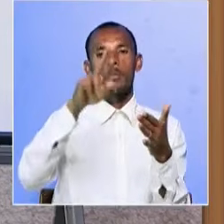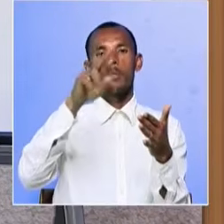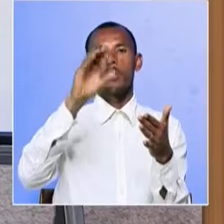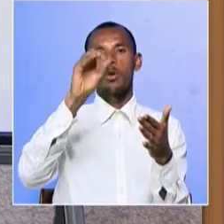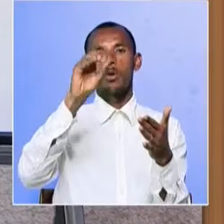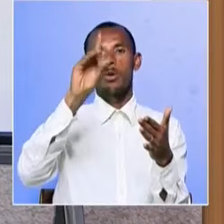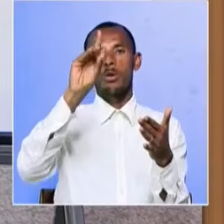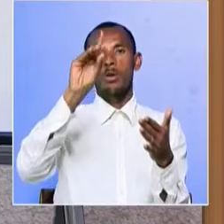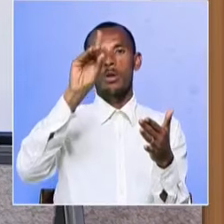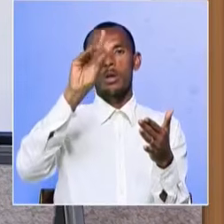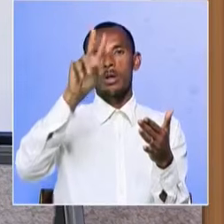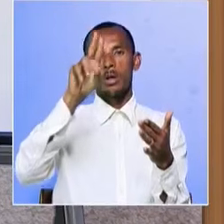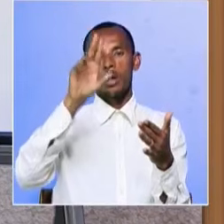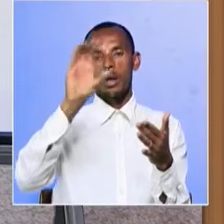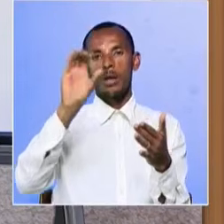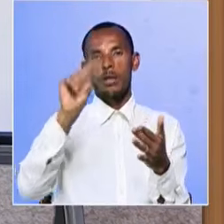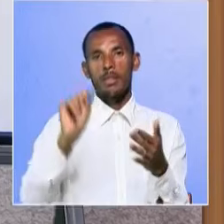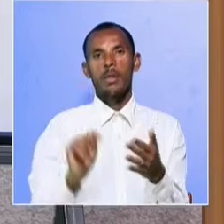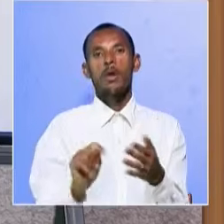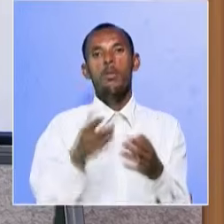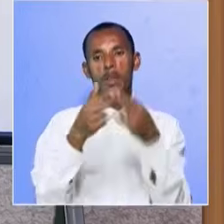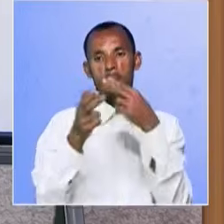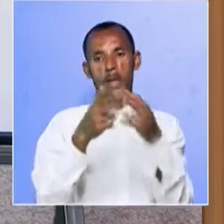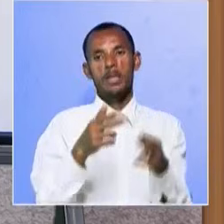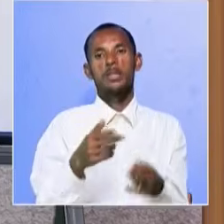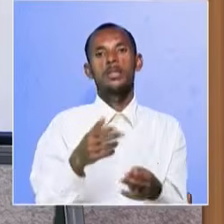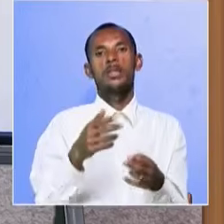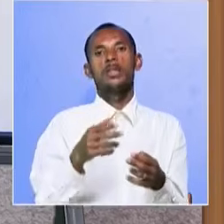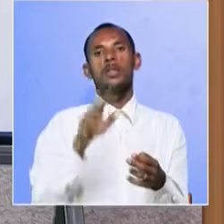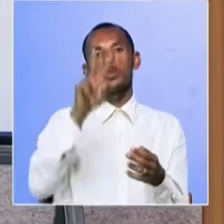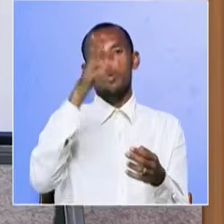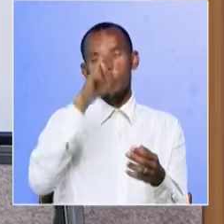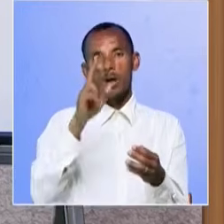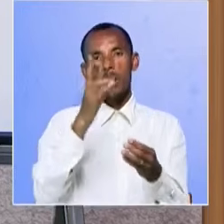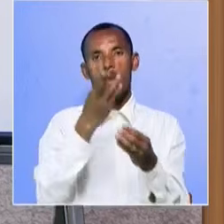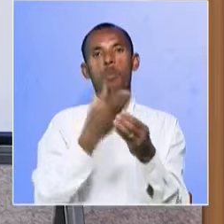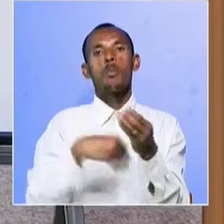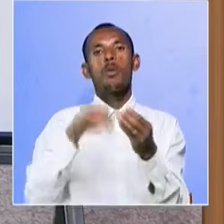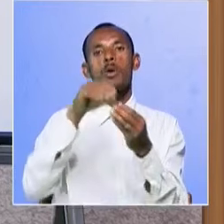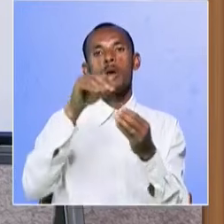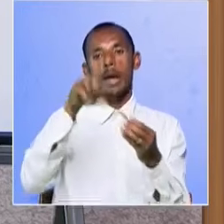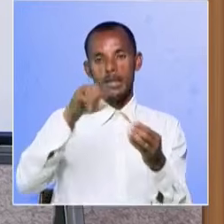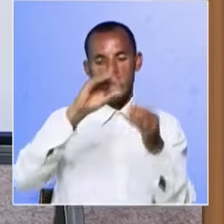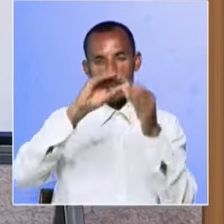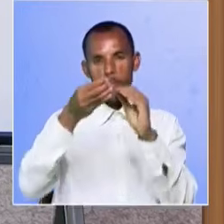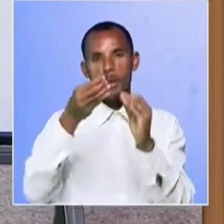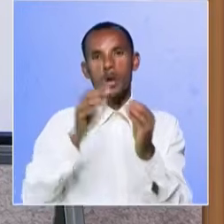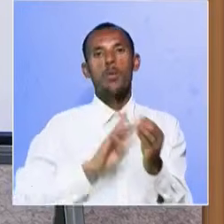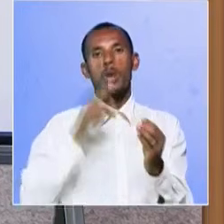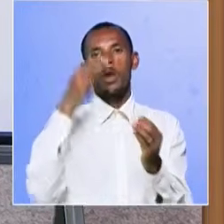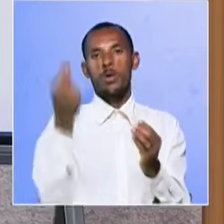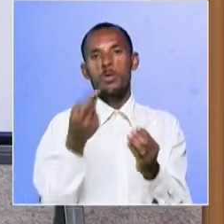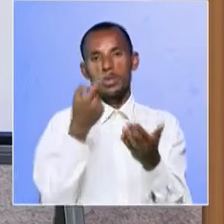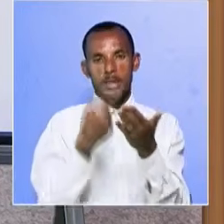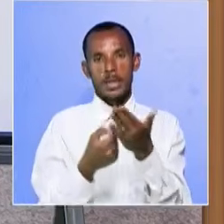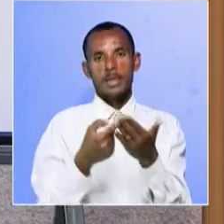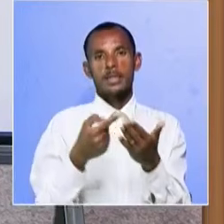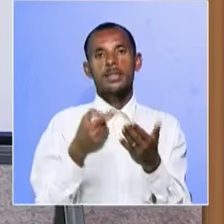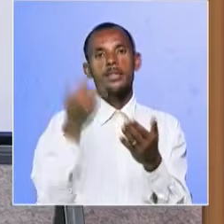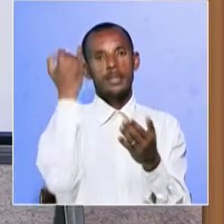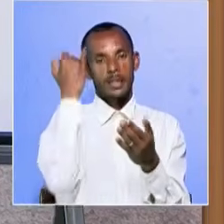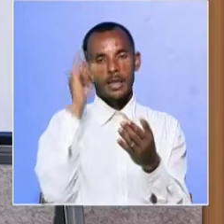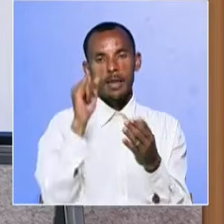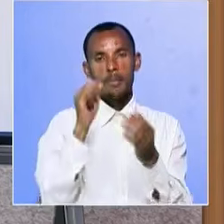of two rational numbers or the multiplication of two or more rational numbers. So we use these terms interchangeably.